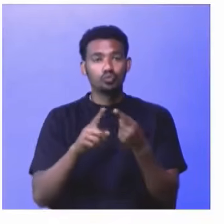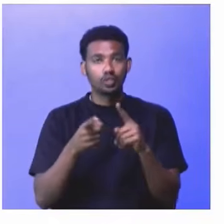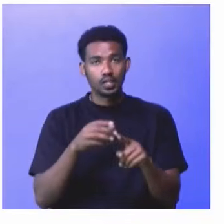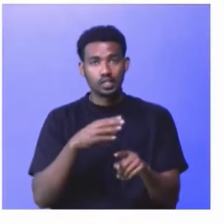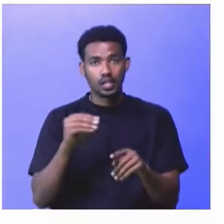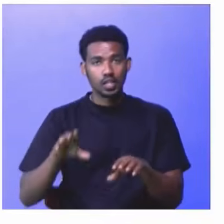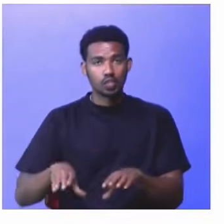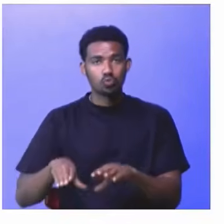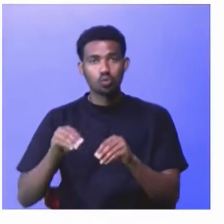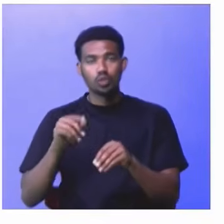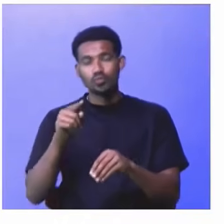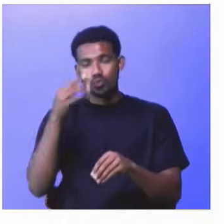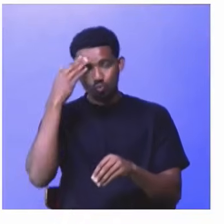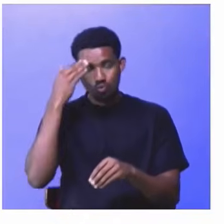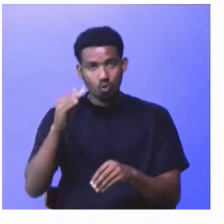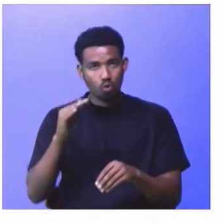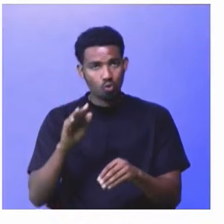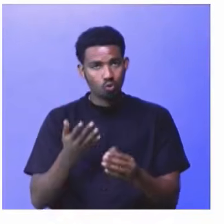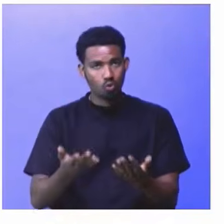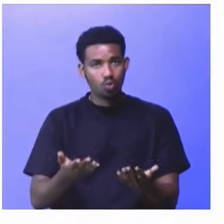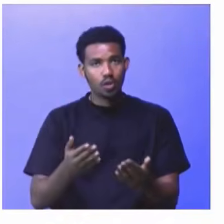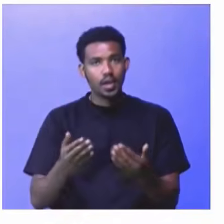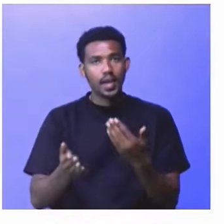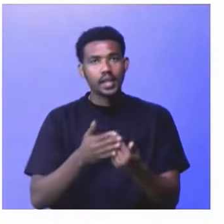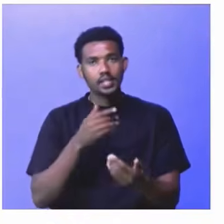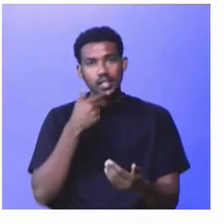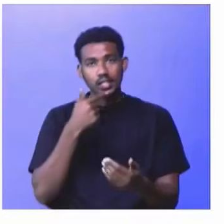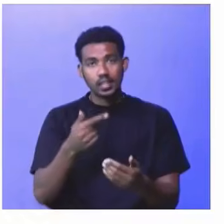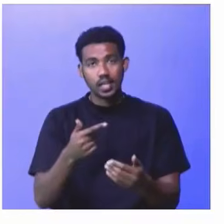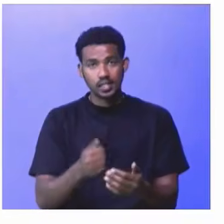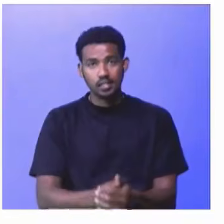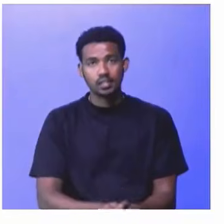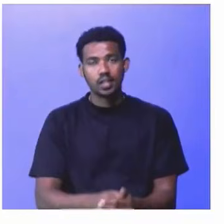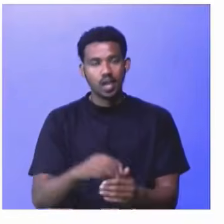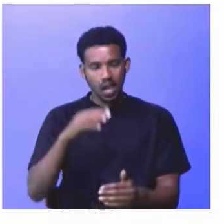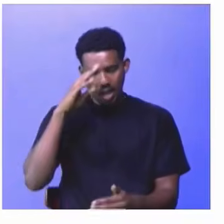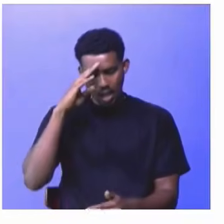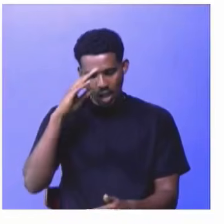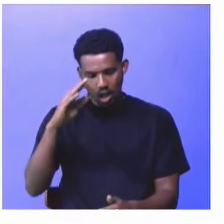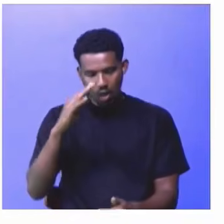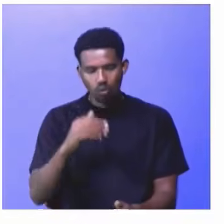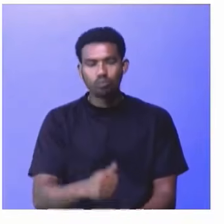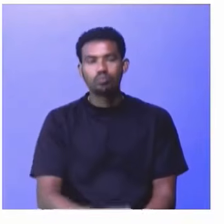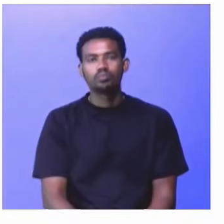students that you don't know already, easily said, hello.